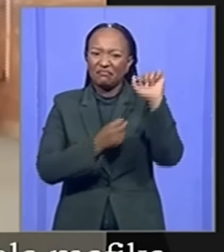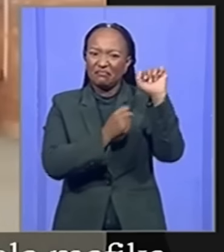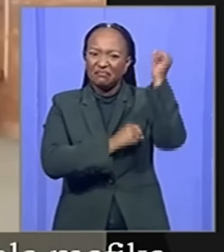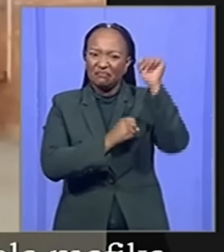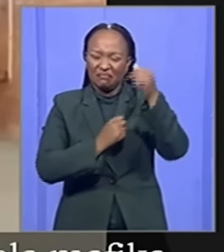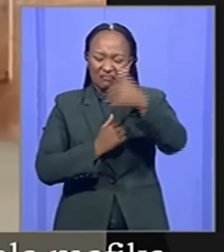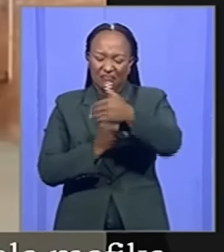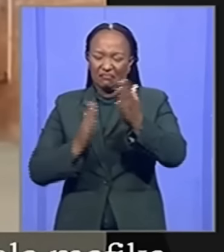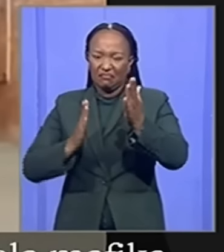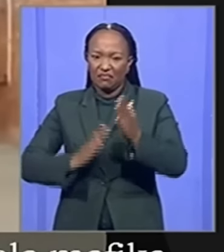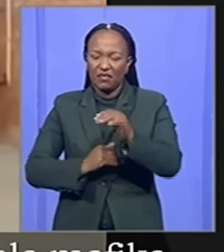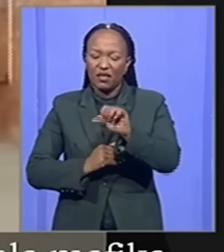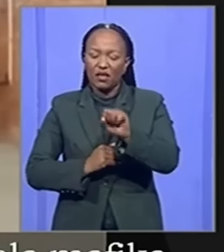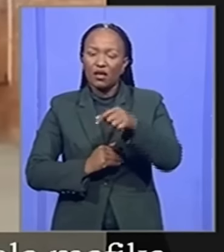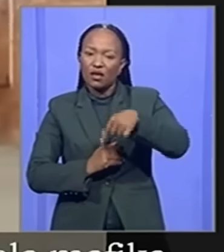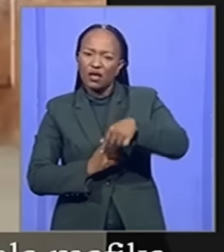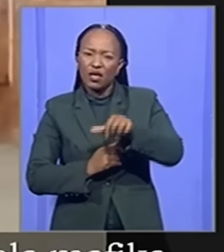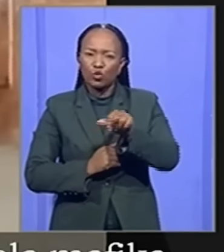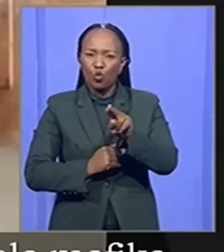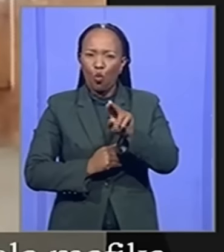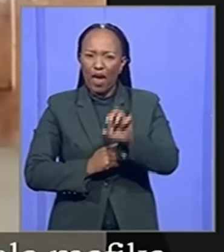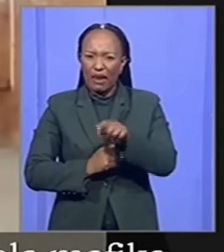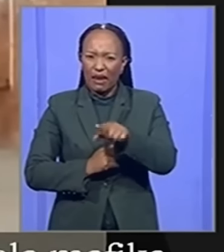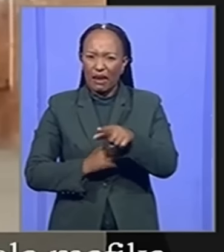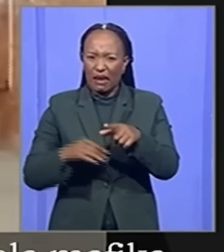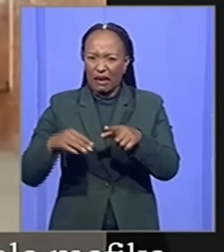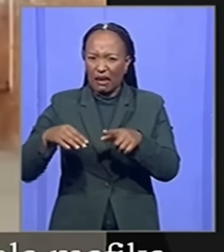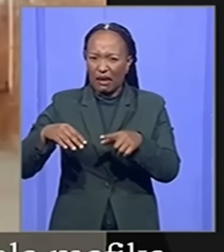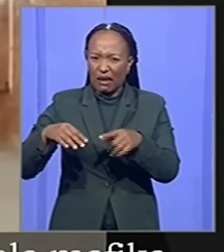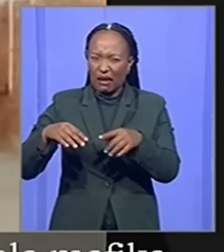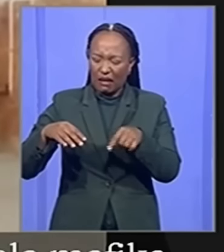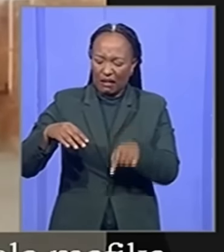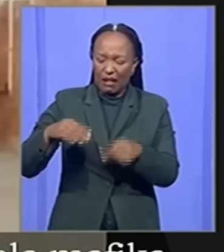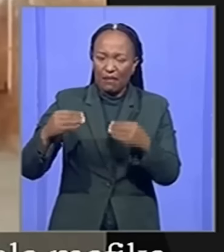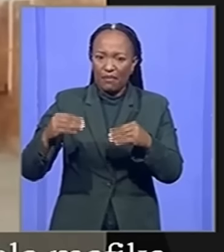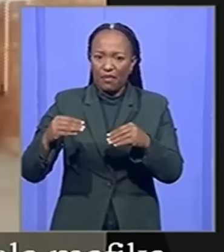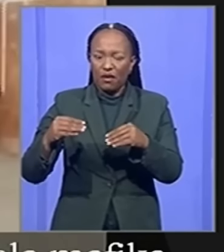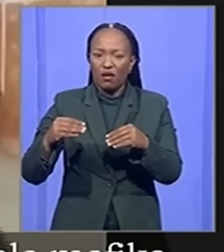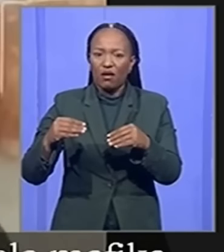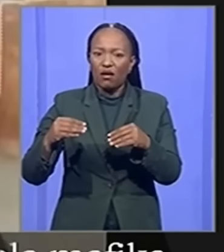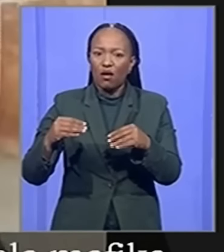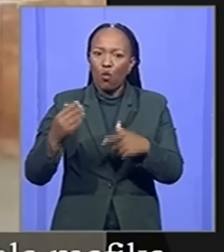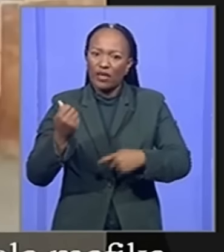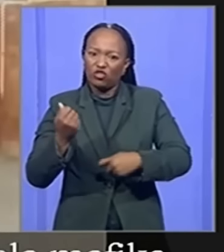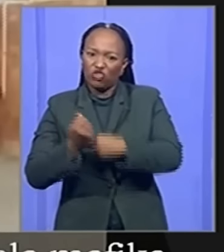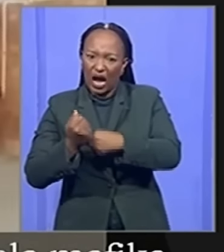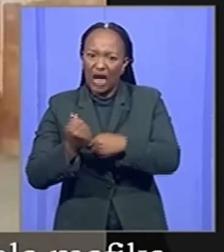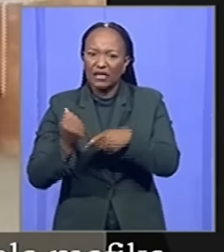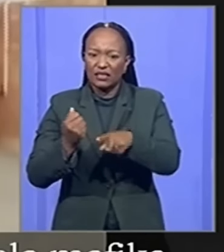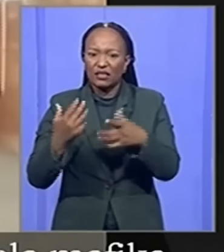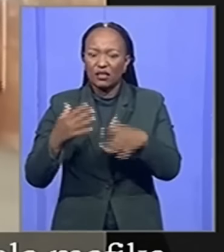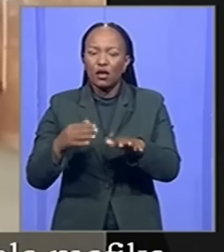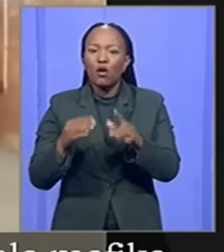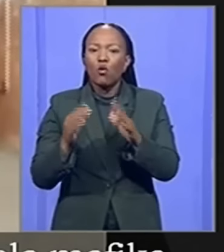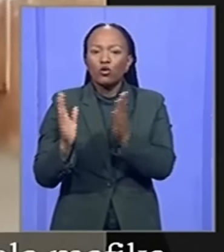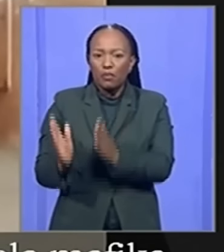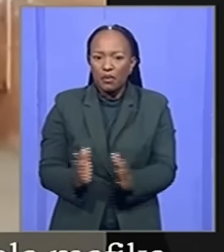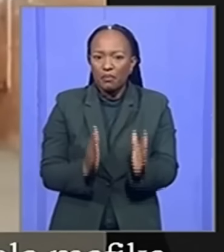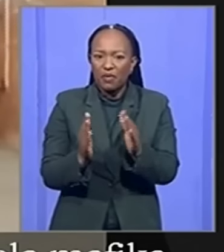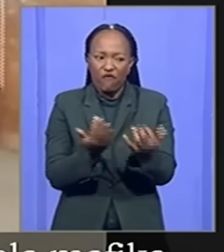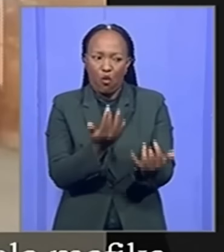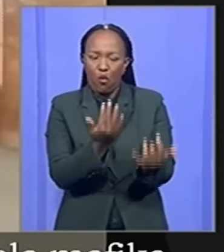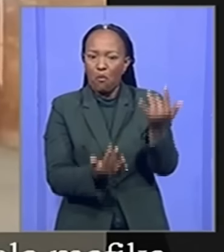square Tonya square kapa lotong la square o ne a le busy a chachapa a kenya majaratini bakeng sa ho lokisetsa gore ba tlo tjhesa ke a